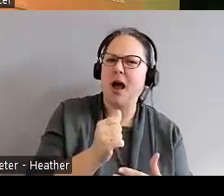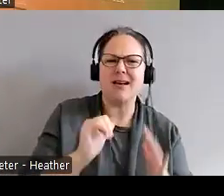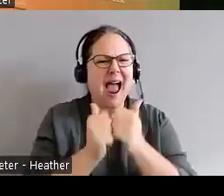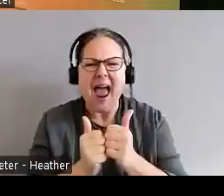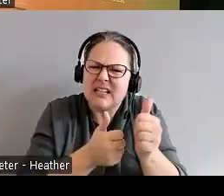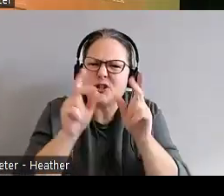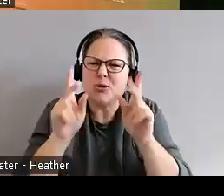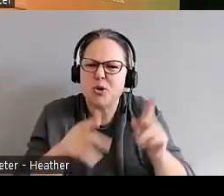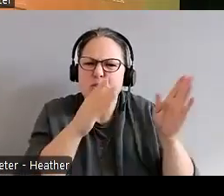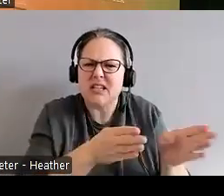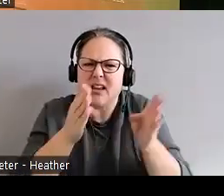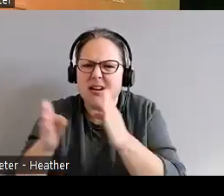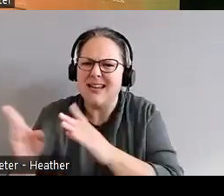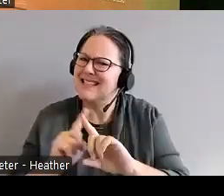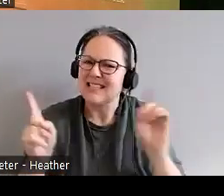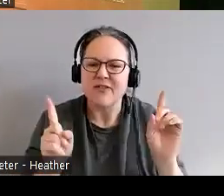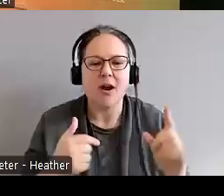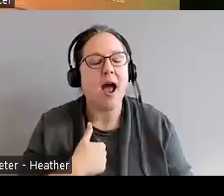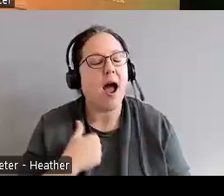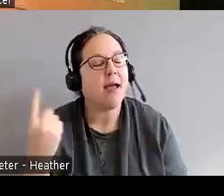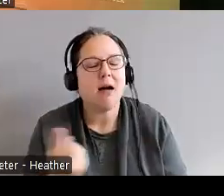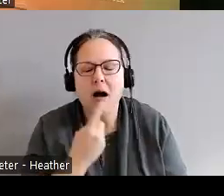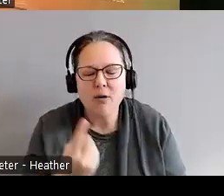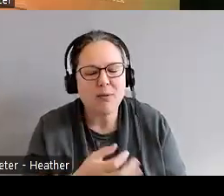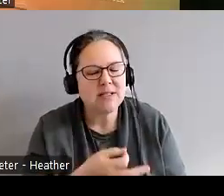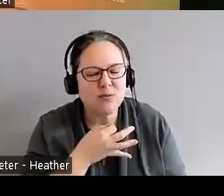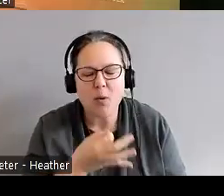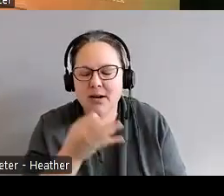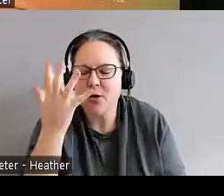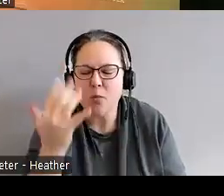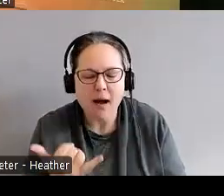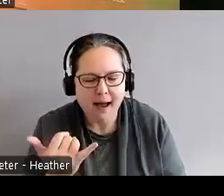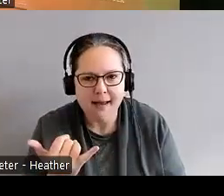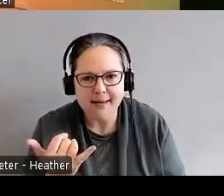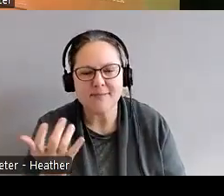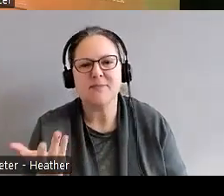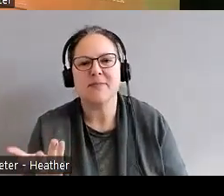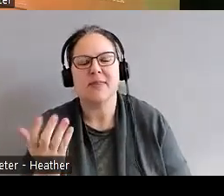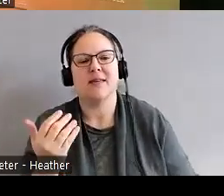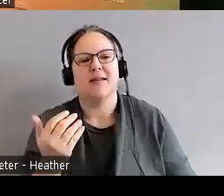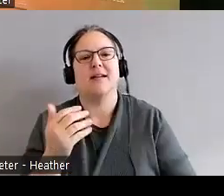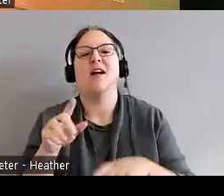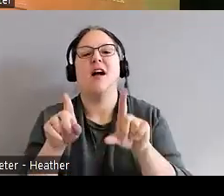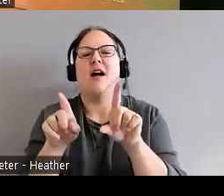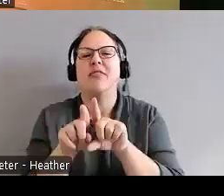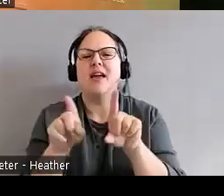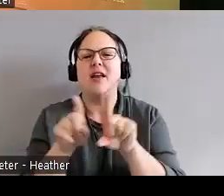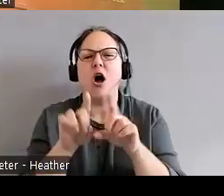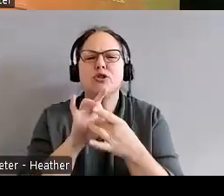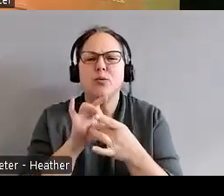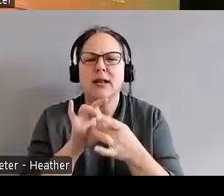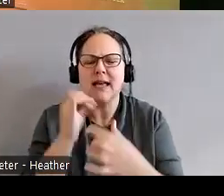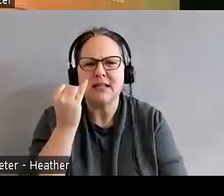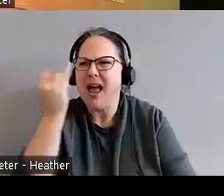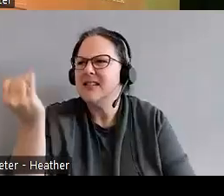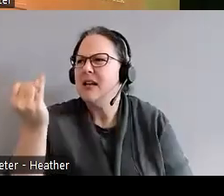is something that I always was wondering. And that also related to the thought about why do some